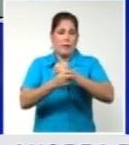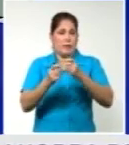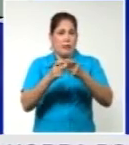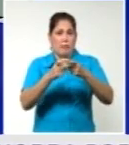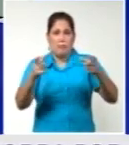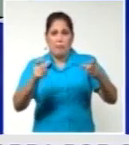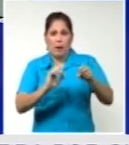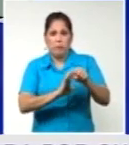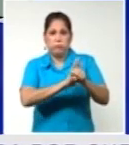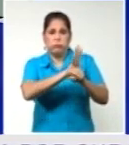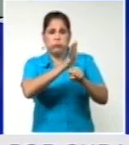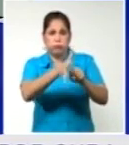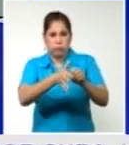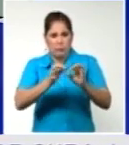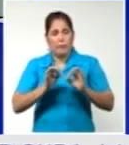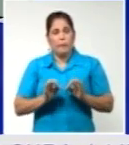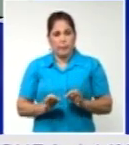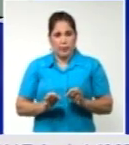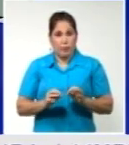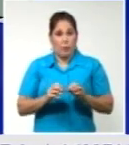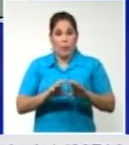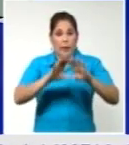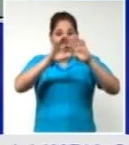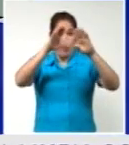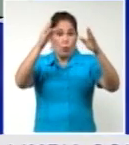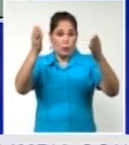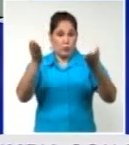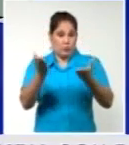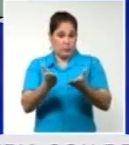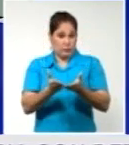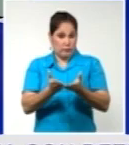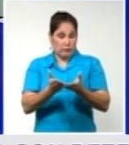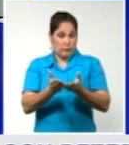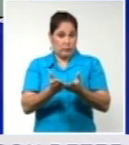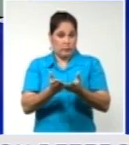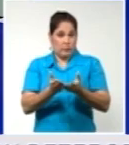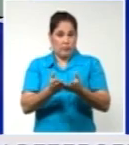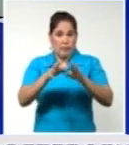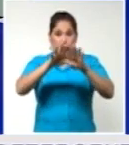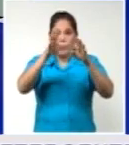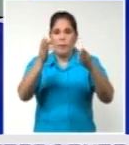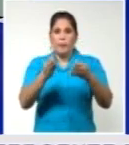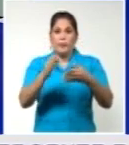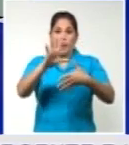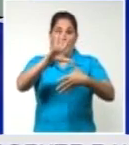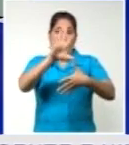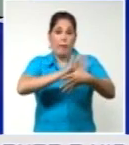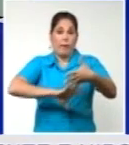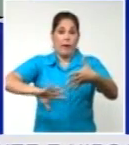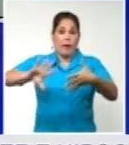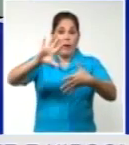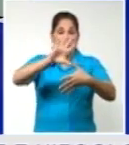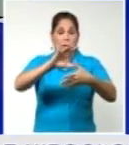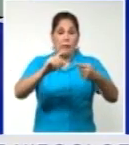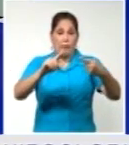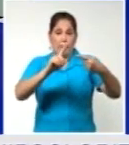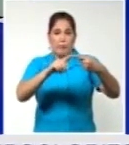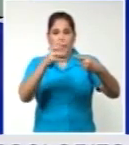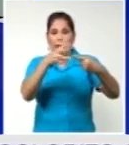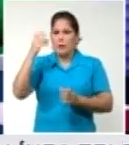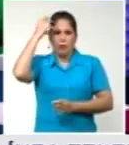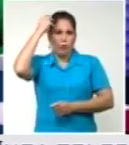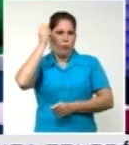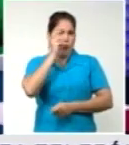than 867,000 cases, and Chile with over 495,000 confirmed